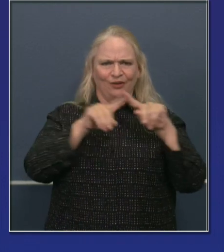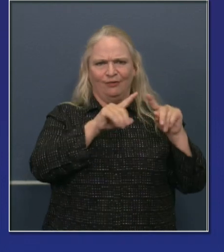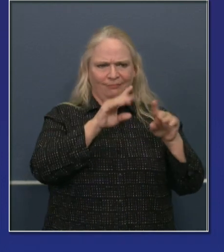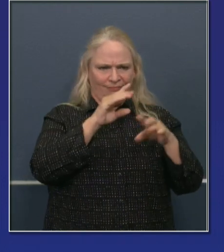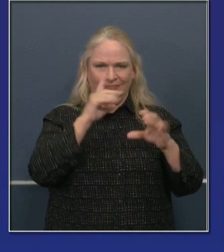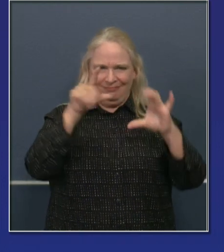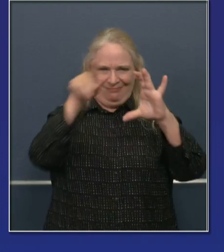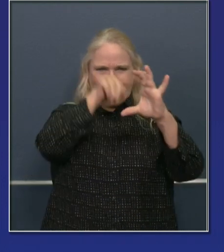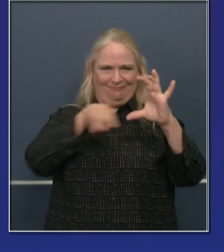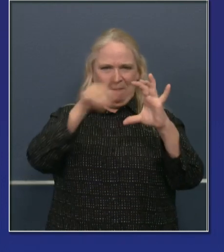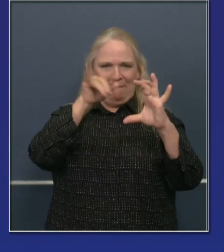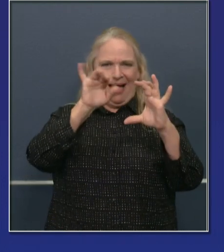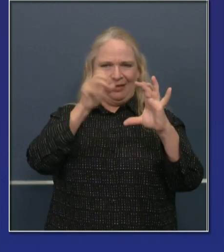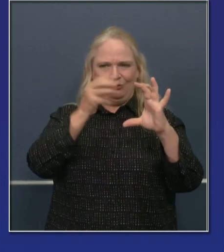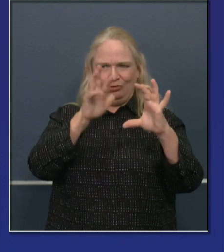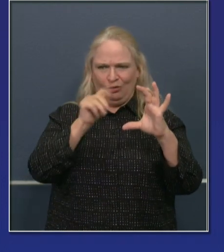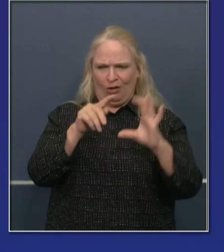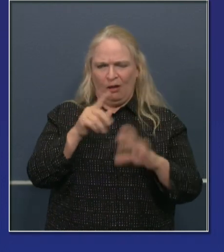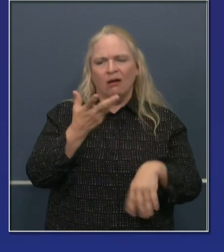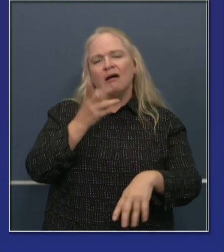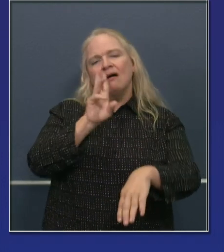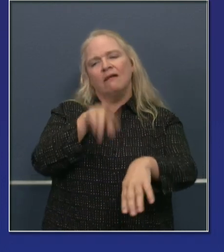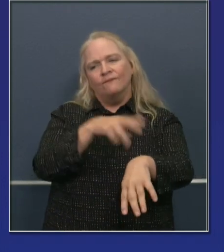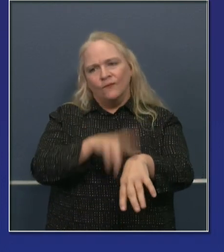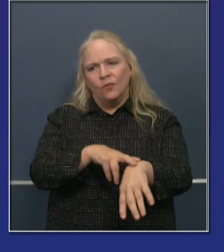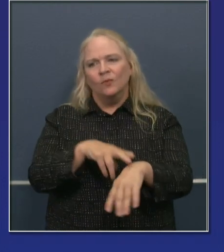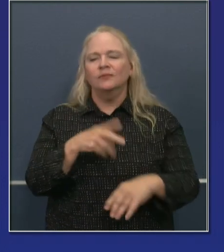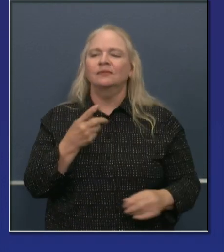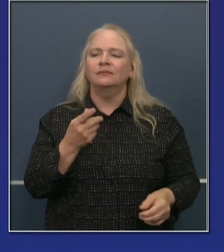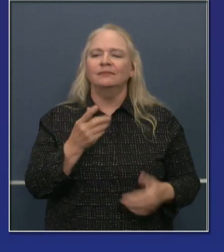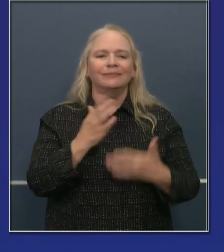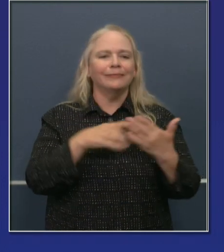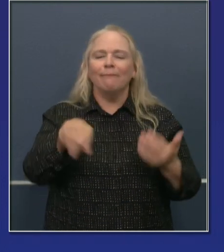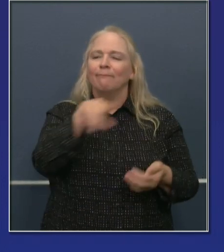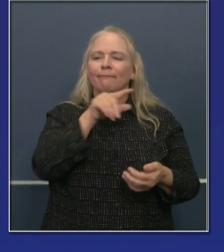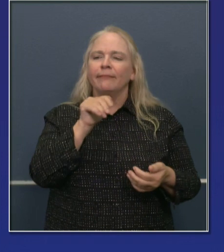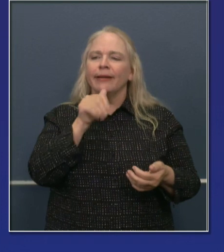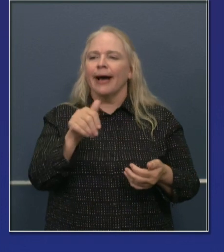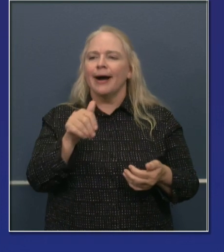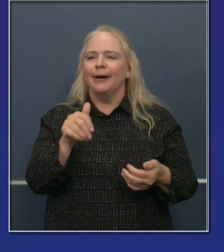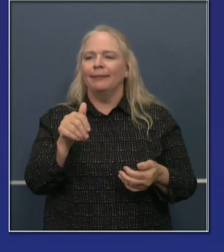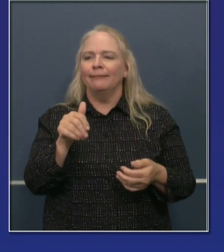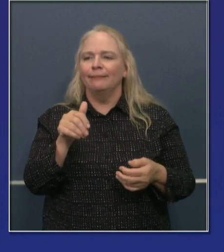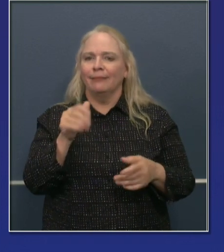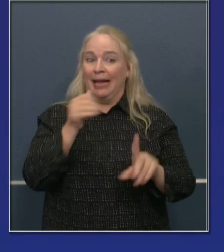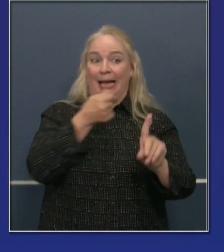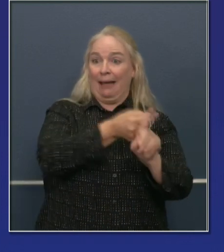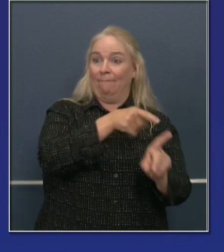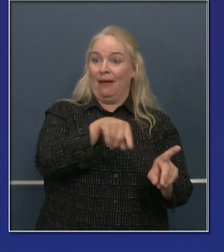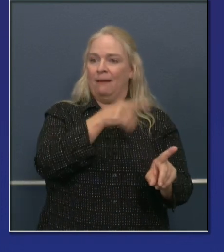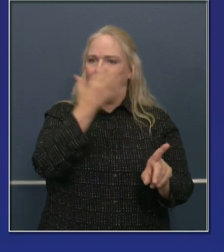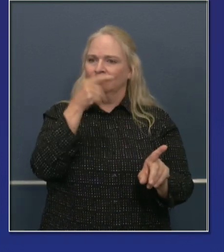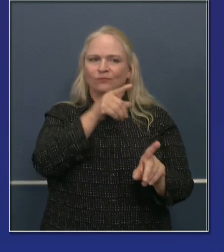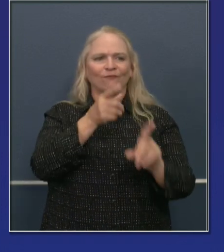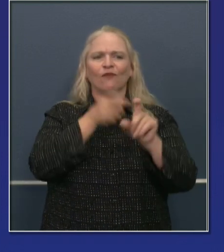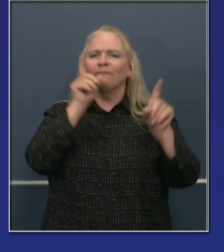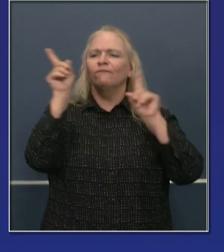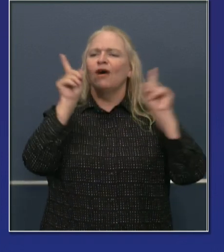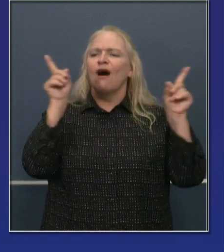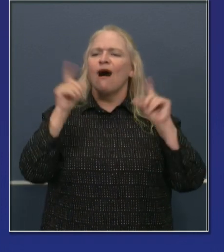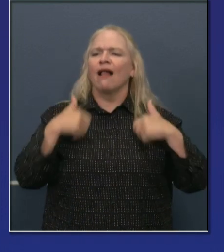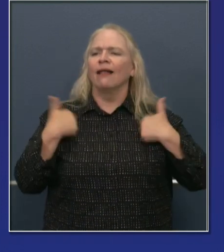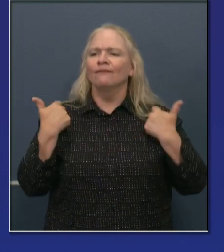somewhere in the state of California, and there are parts of this state that are in need of